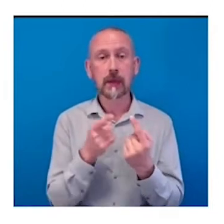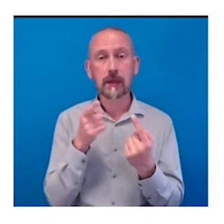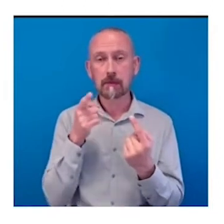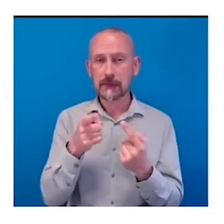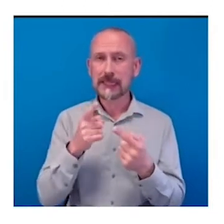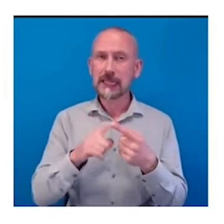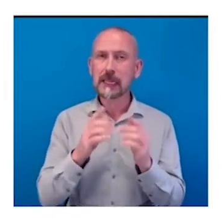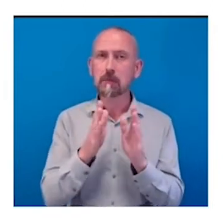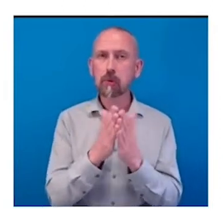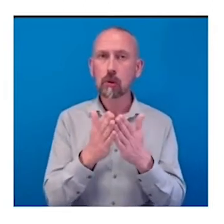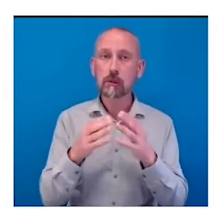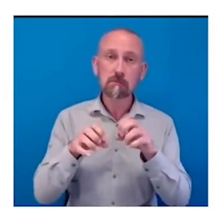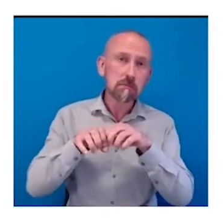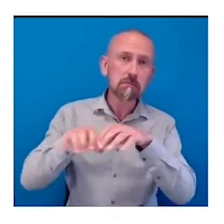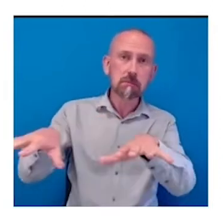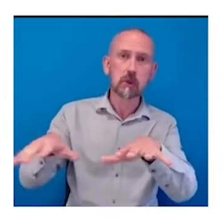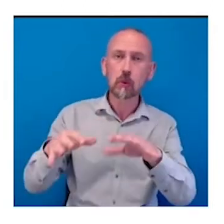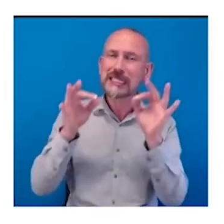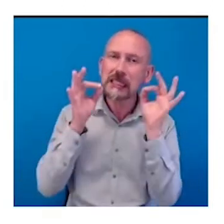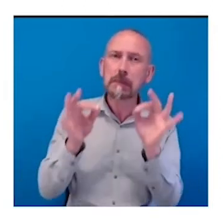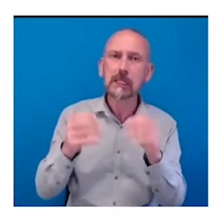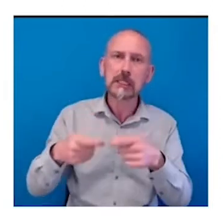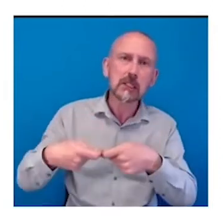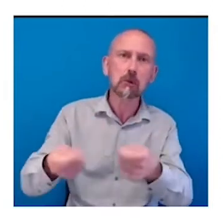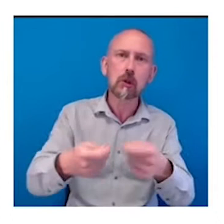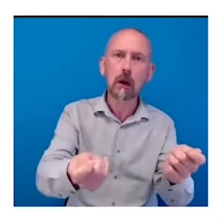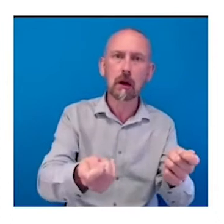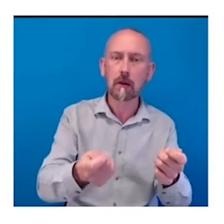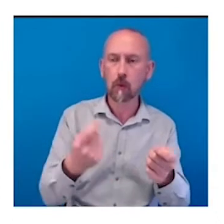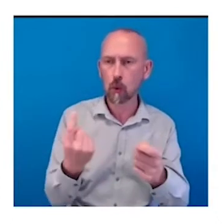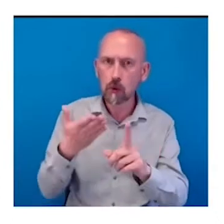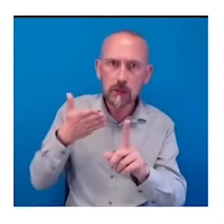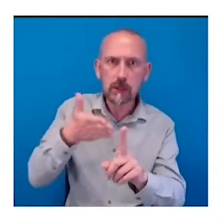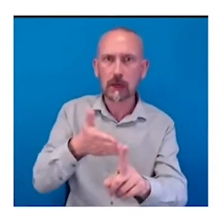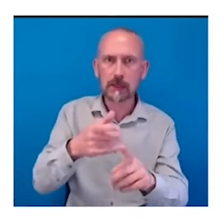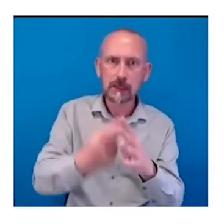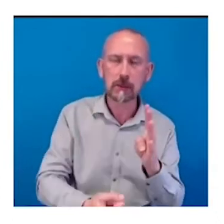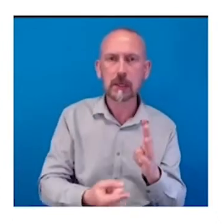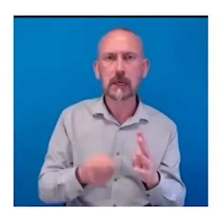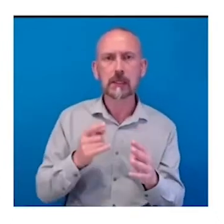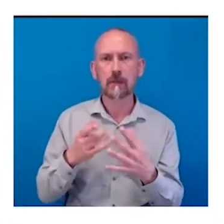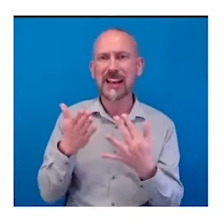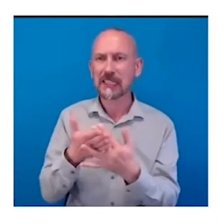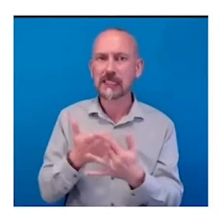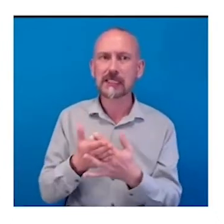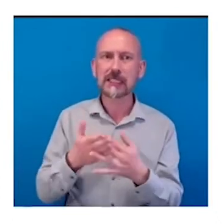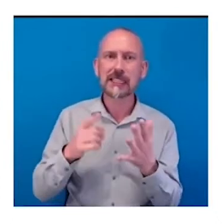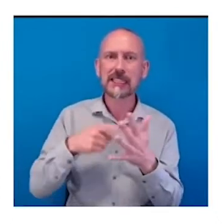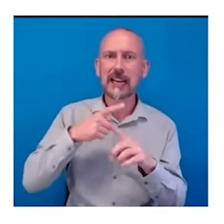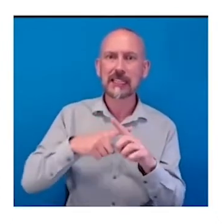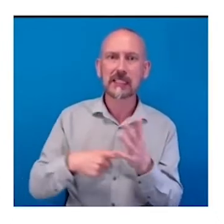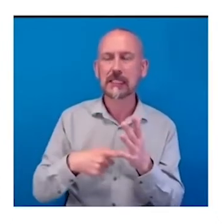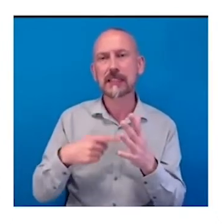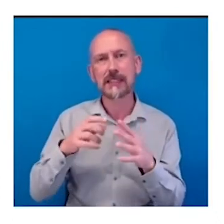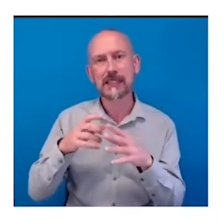people with print disabilities. So in the US, for example, the Access Text Network and Bookshare, and in the